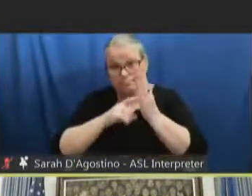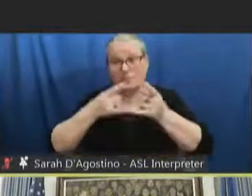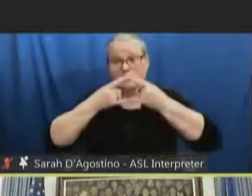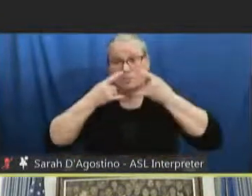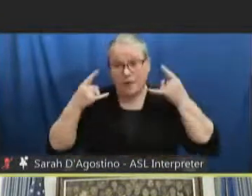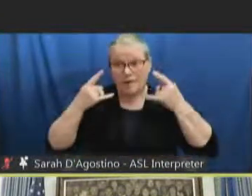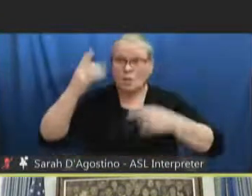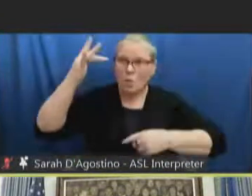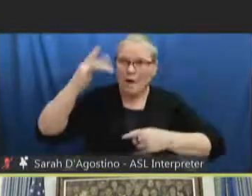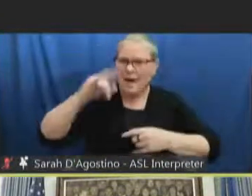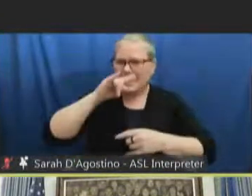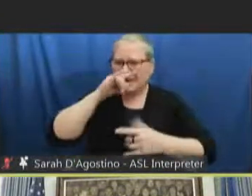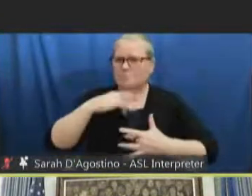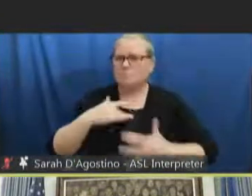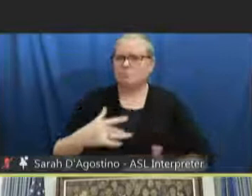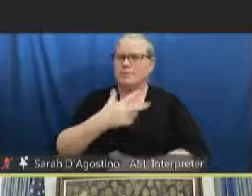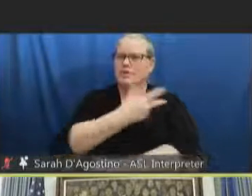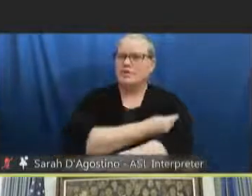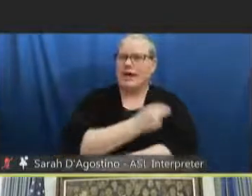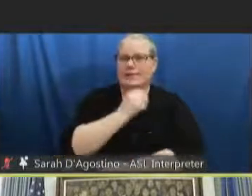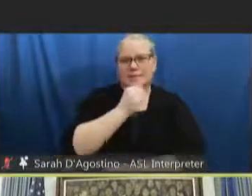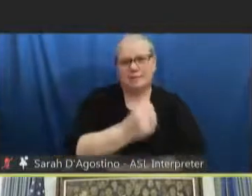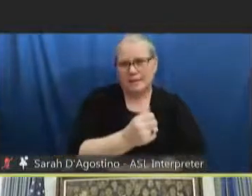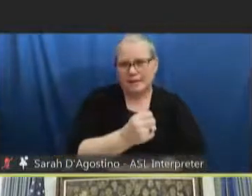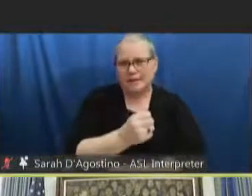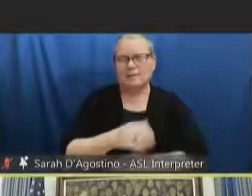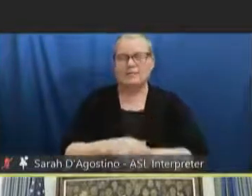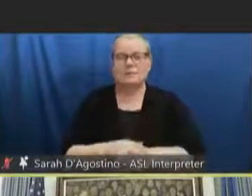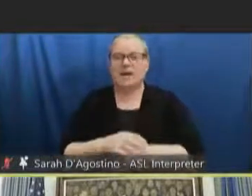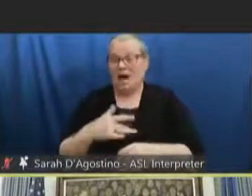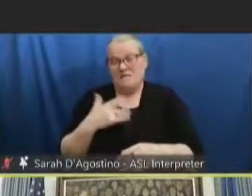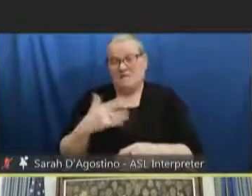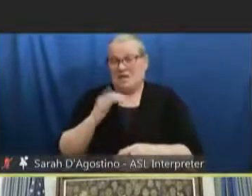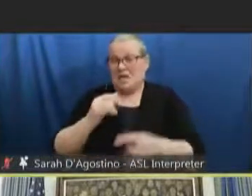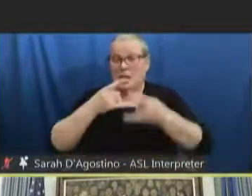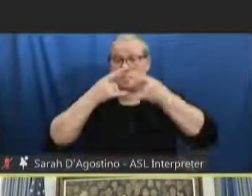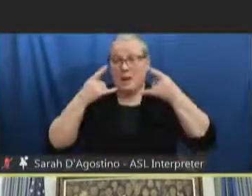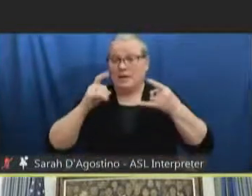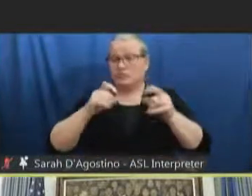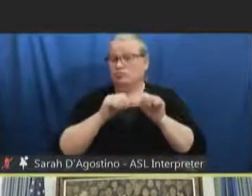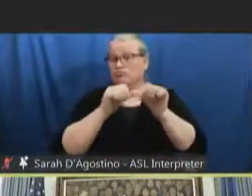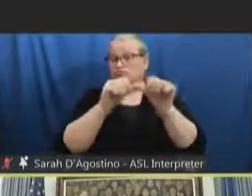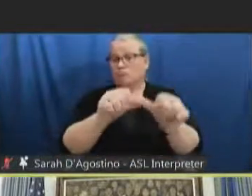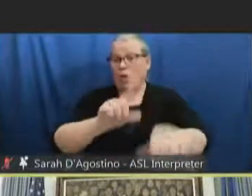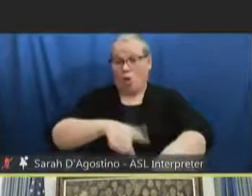vaccinated. I think we should continue that a little bit longer, but I say to the